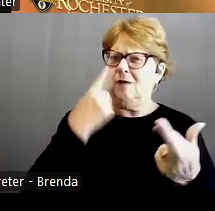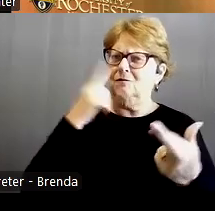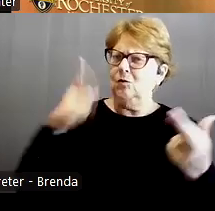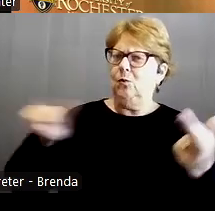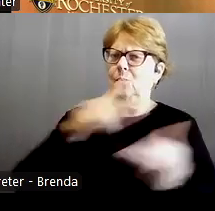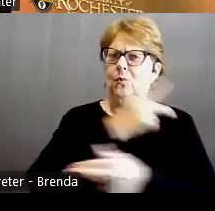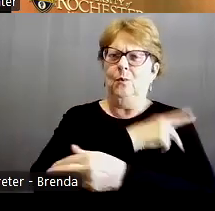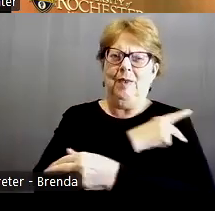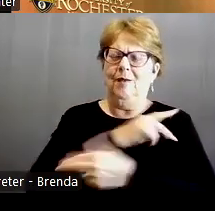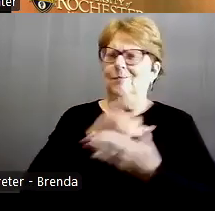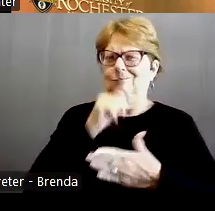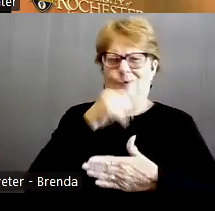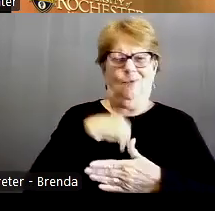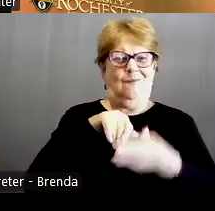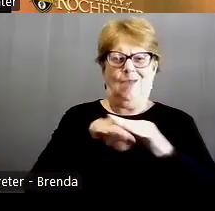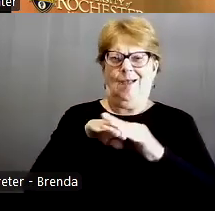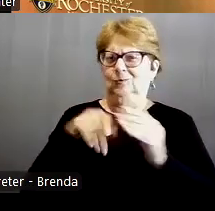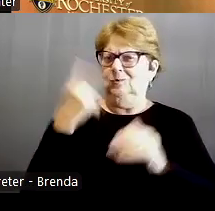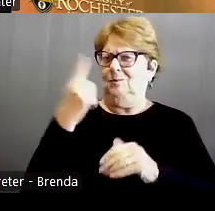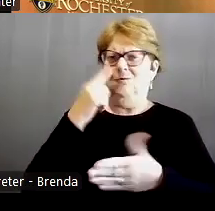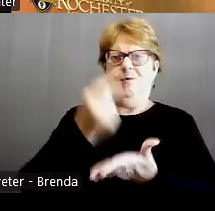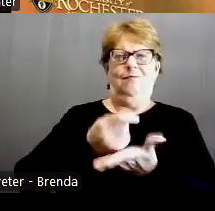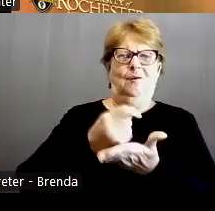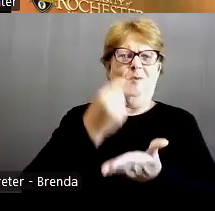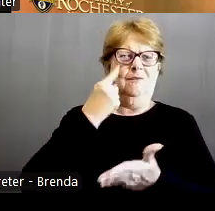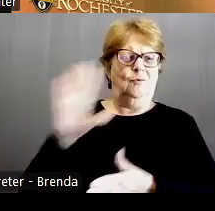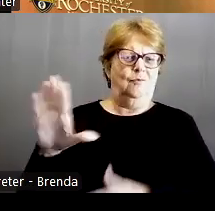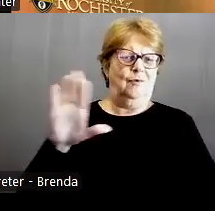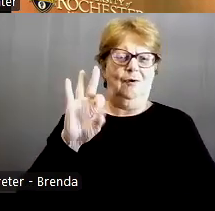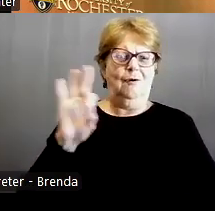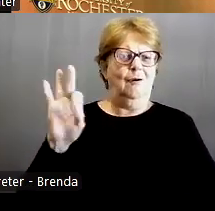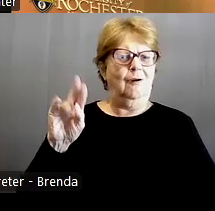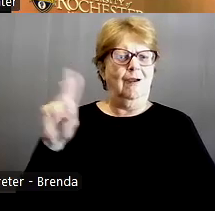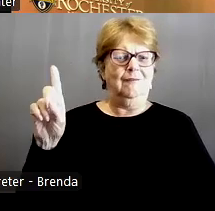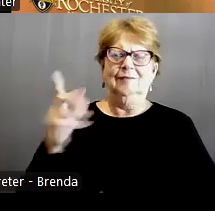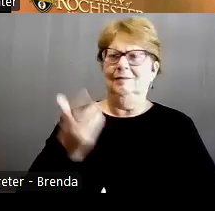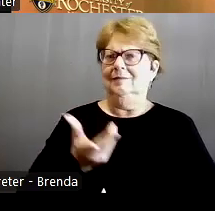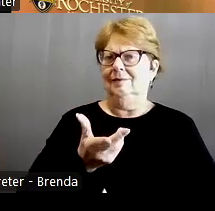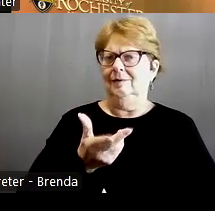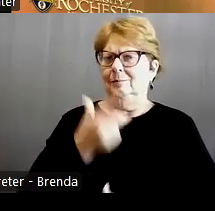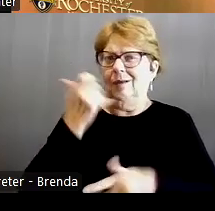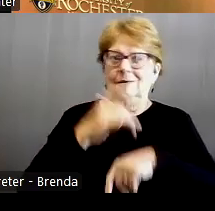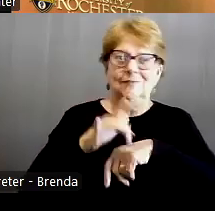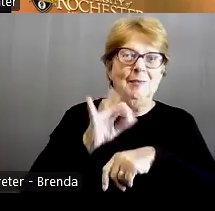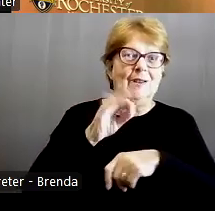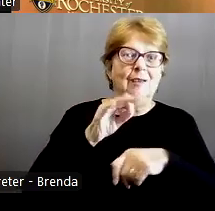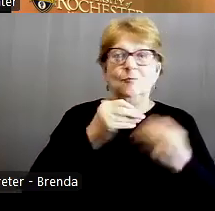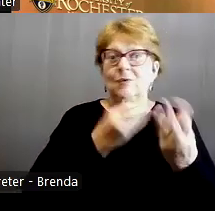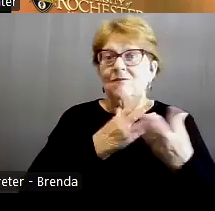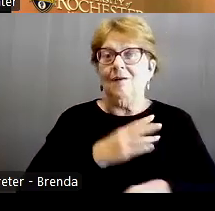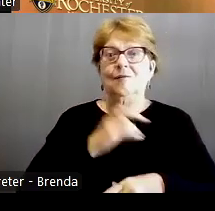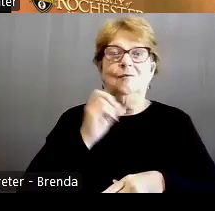who don't have access to someone for therapy for their FND due to cost, distance, or availability of providers?